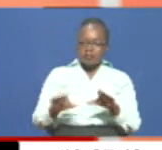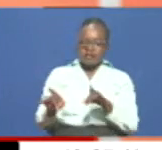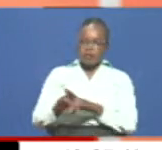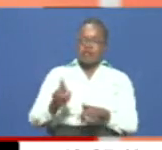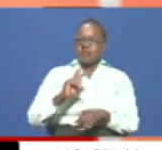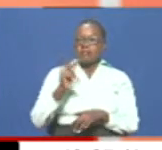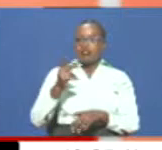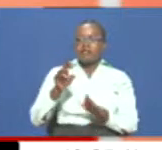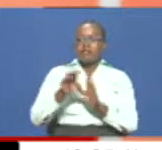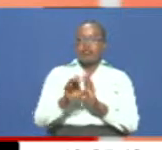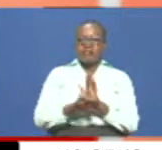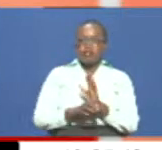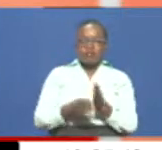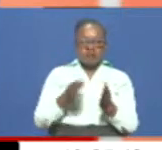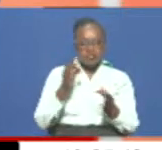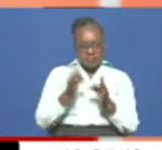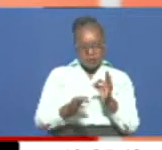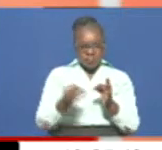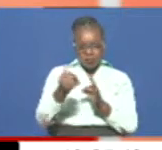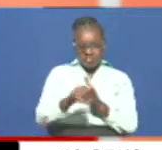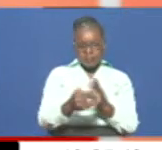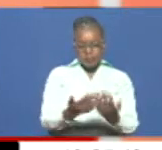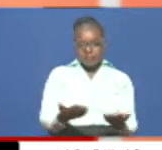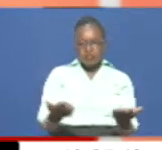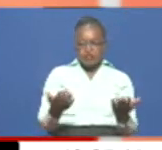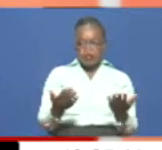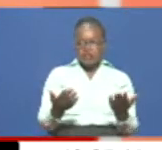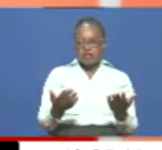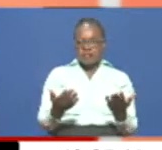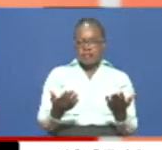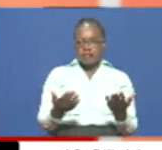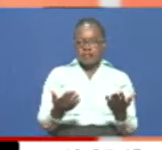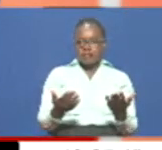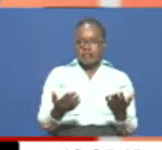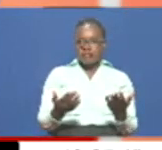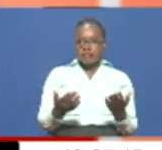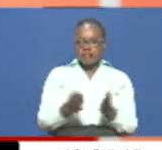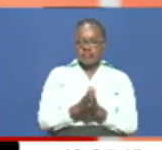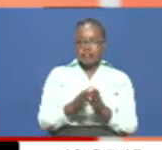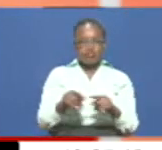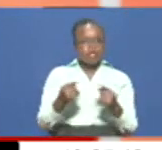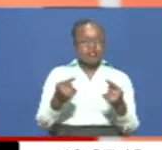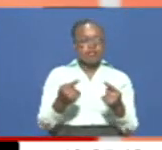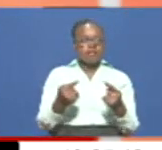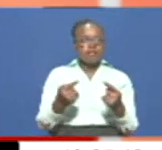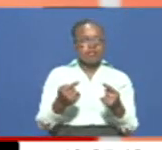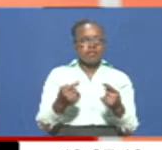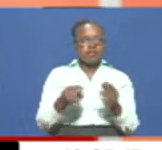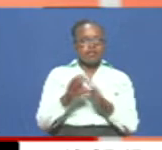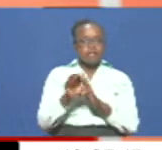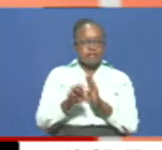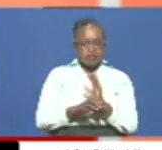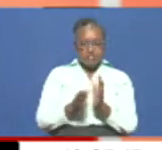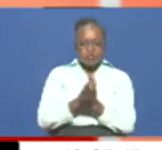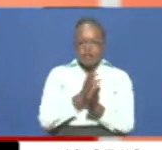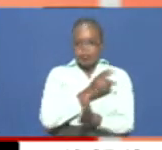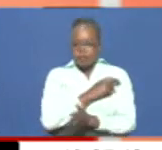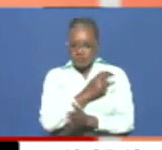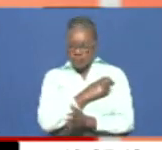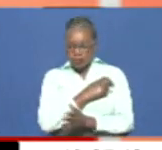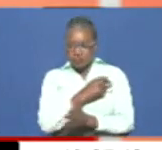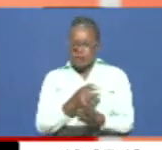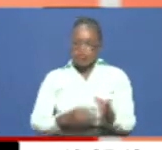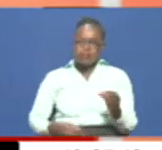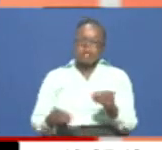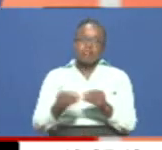comes in case there is any of those documents are inconsistent with the Constitution. So the consultative forum was to get a